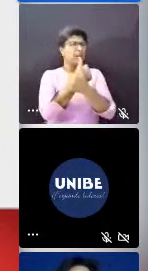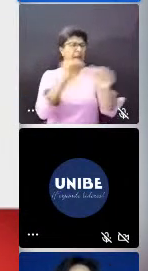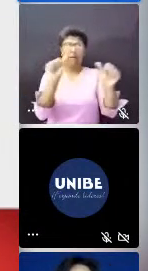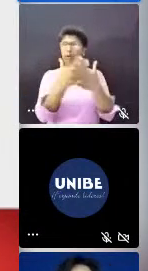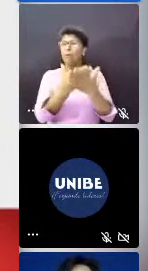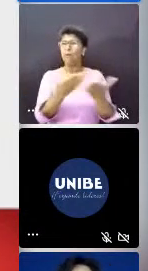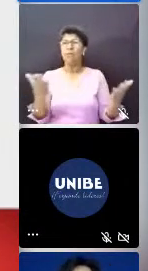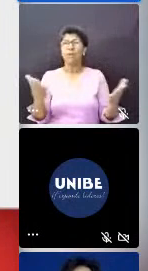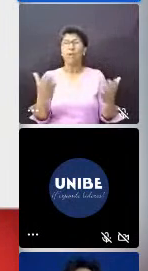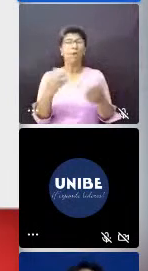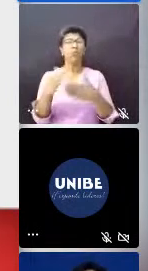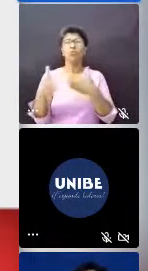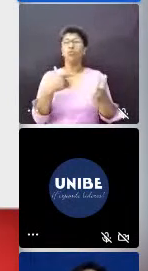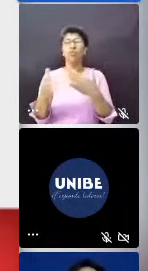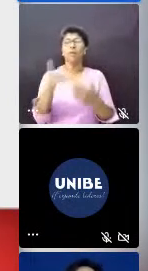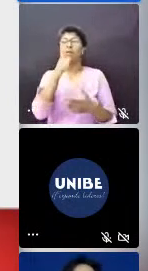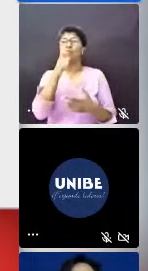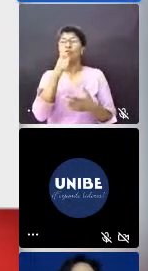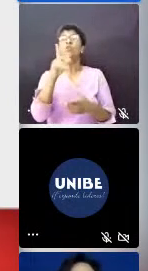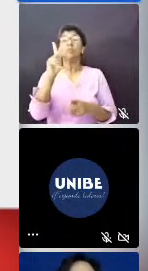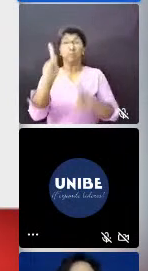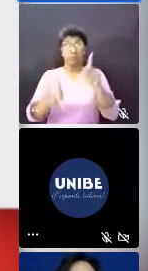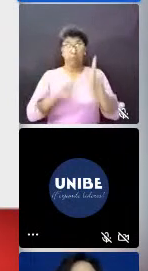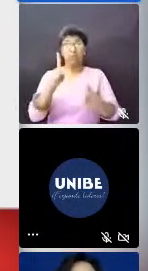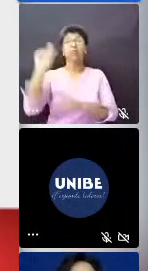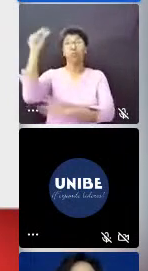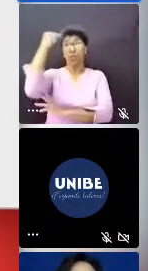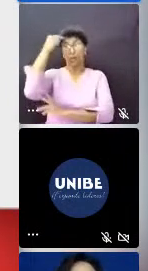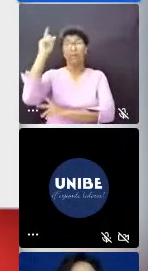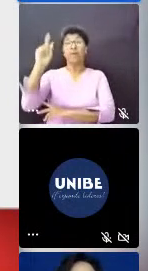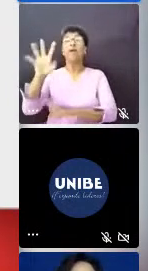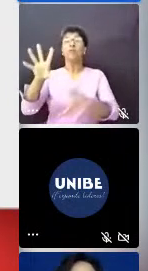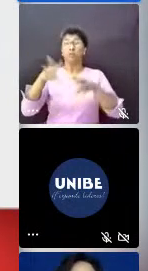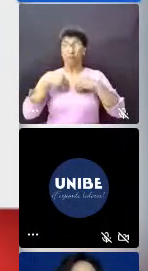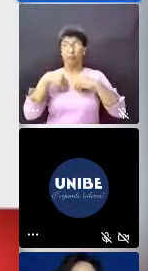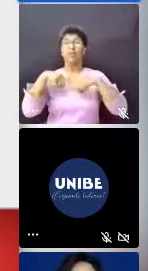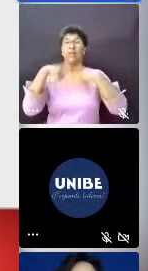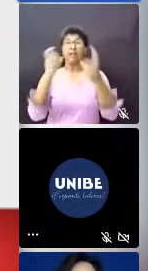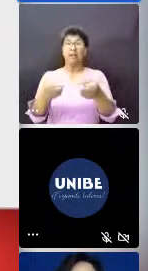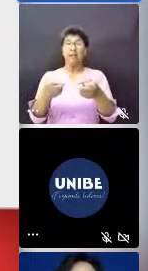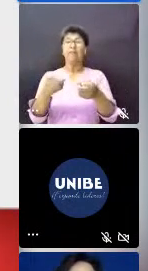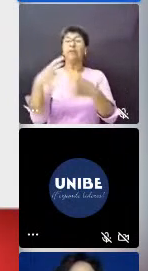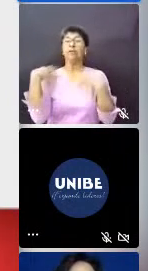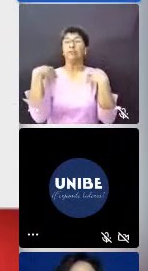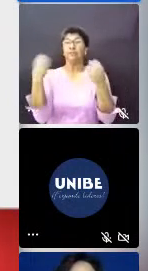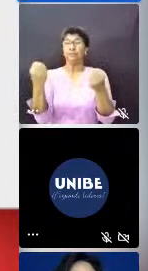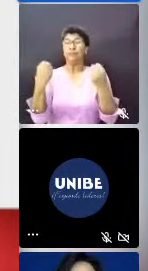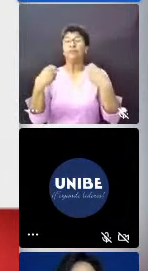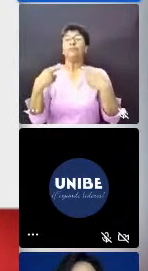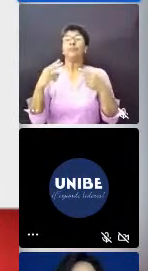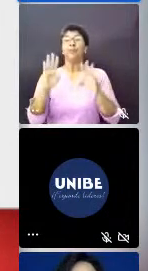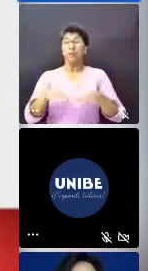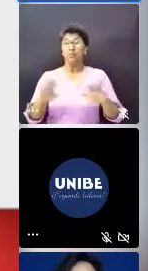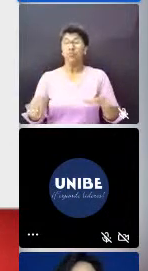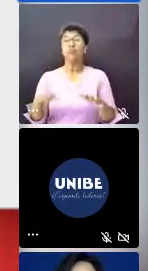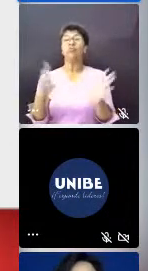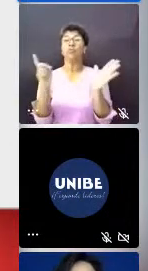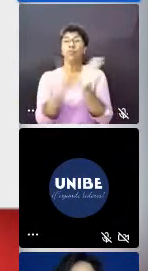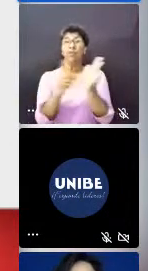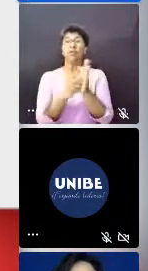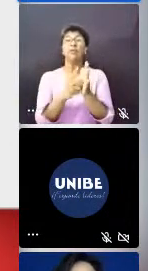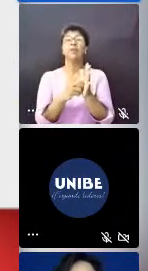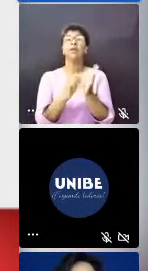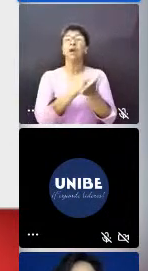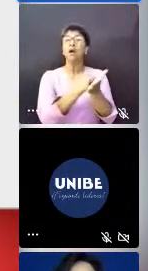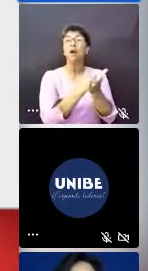that public authorities are to ensure special healthcare for children and persons with disabilities. That's the Article 68